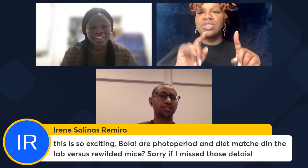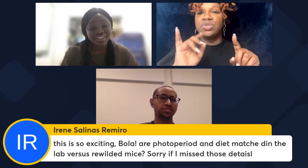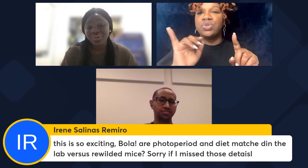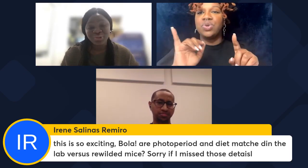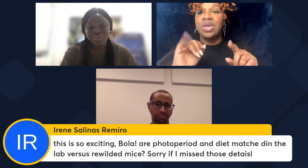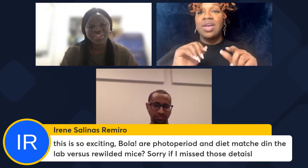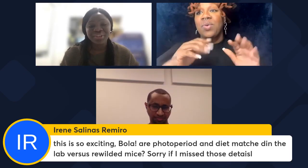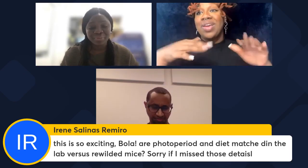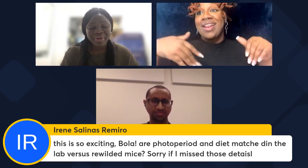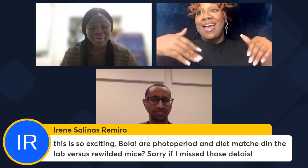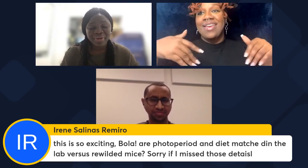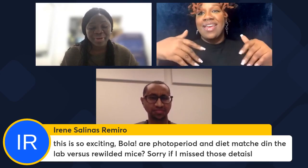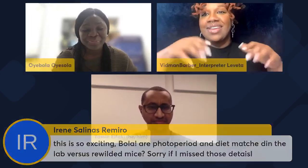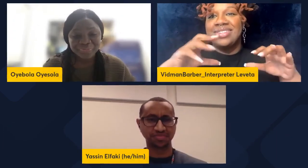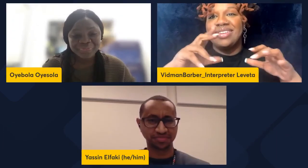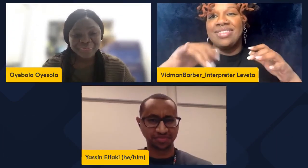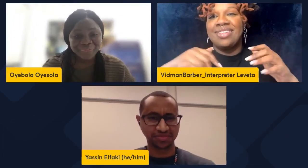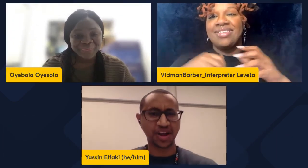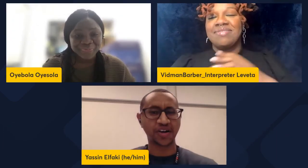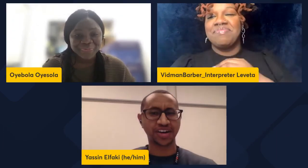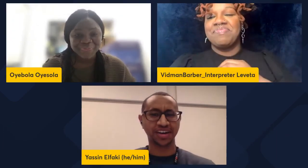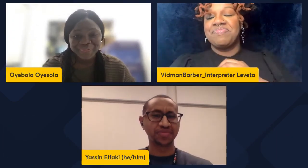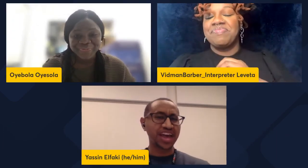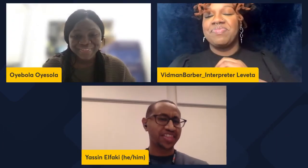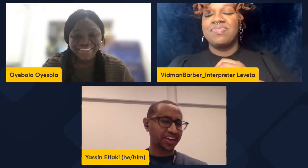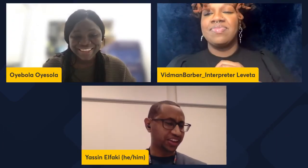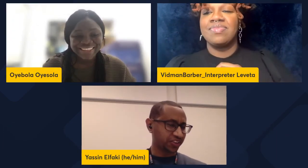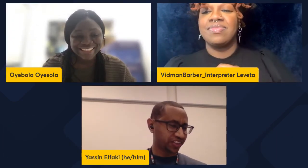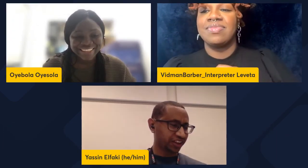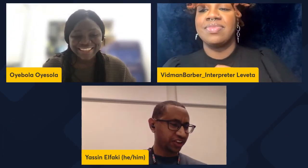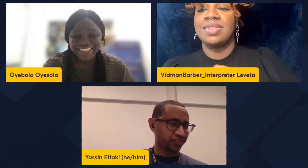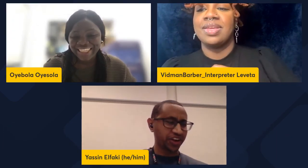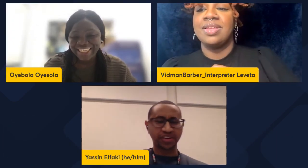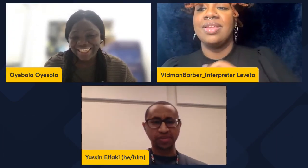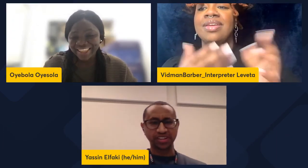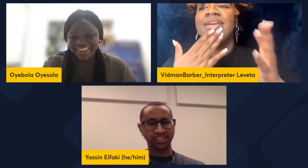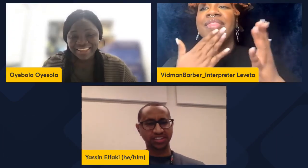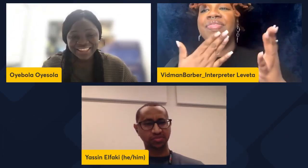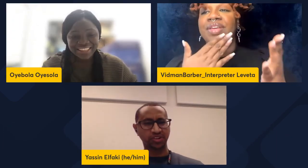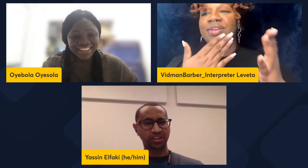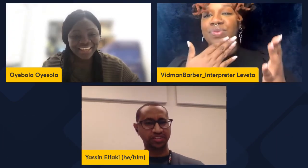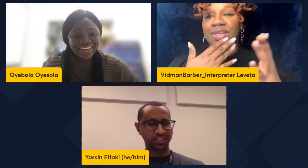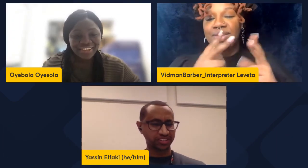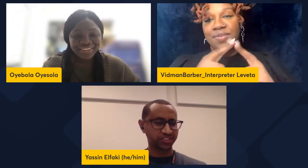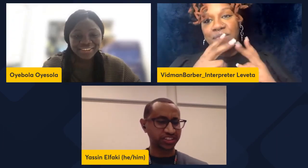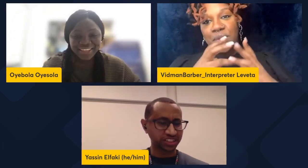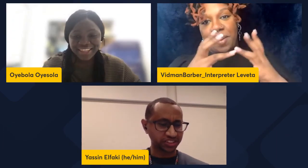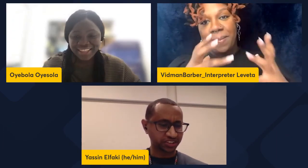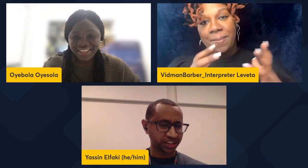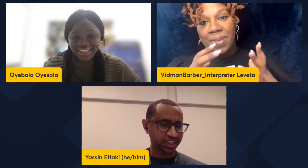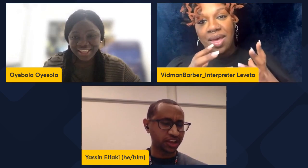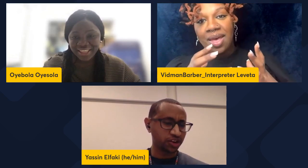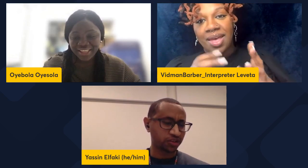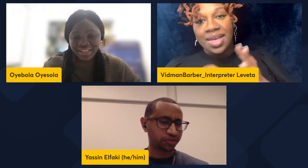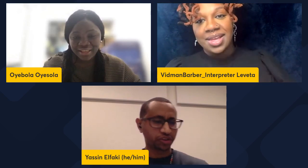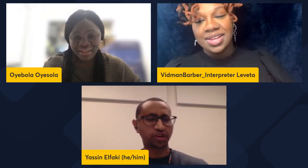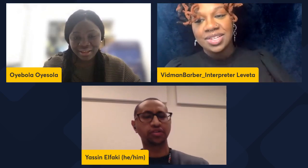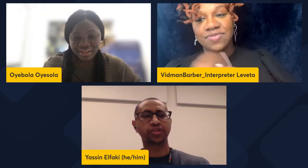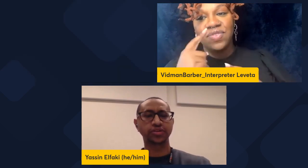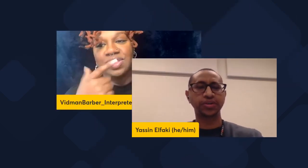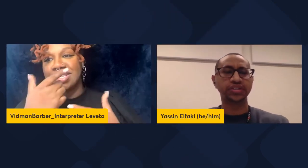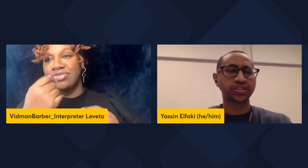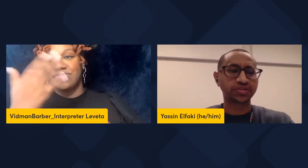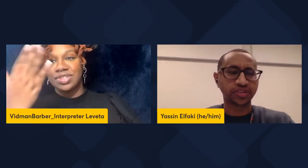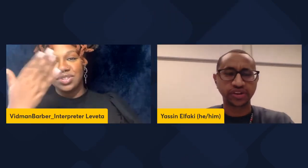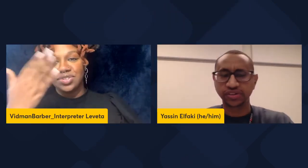looked at and no they're not matched okay thank you thank you very much for this interesting talk and thank you for